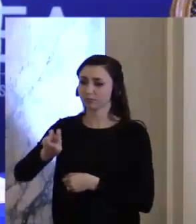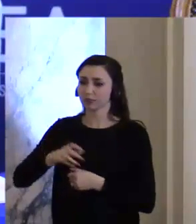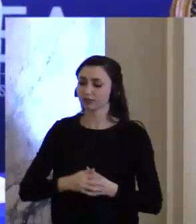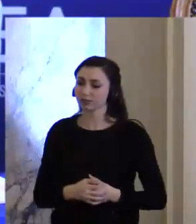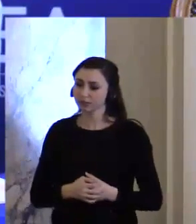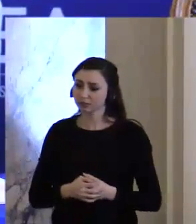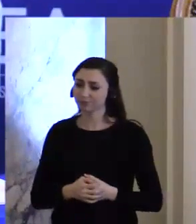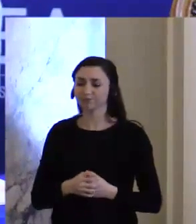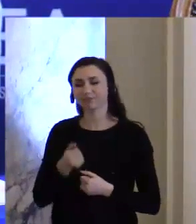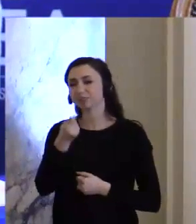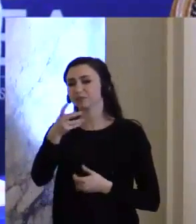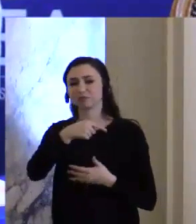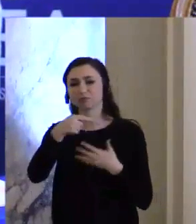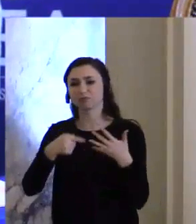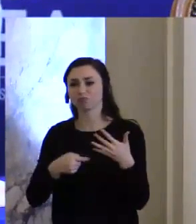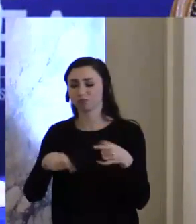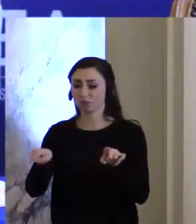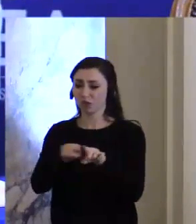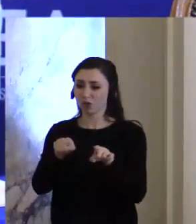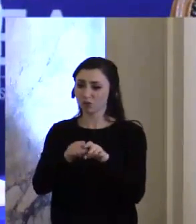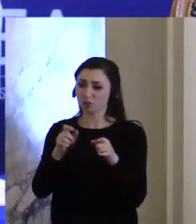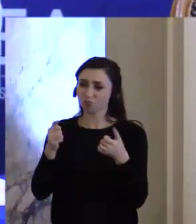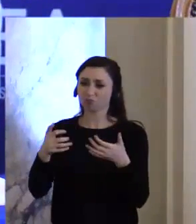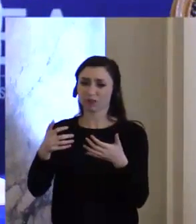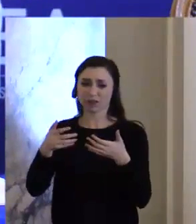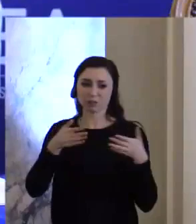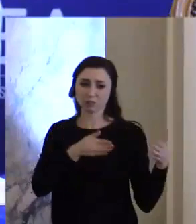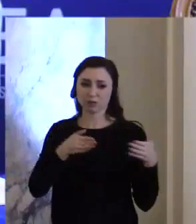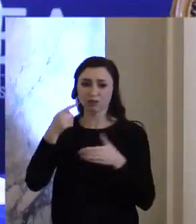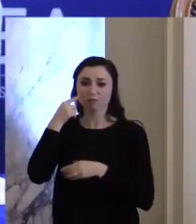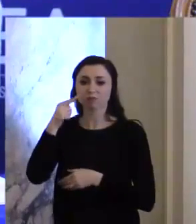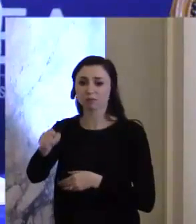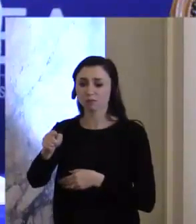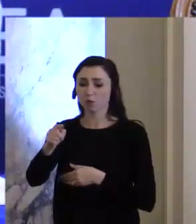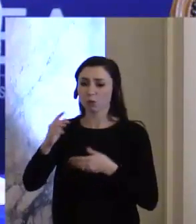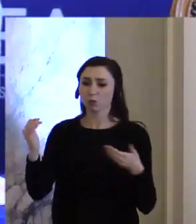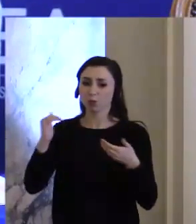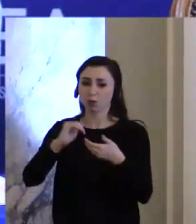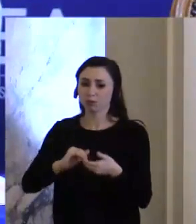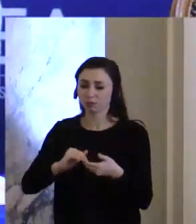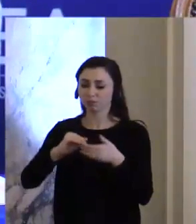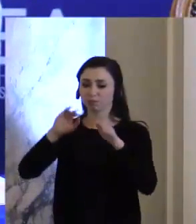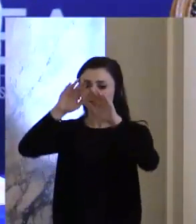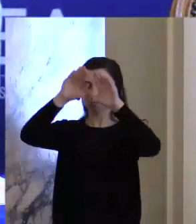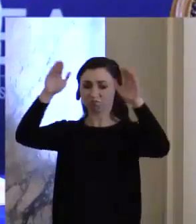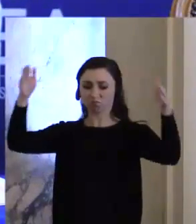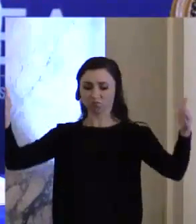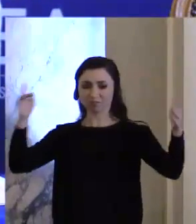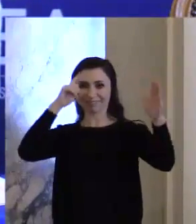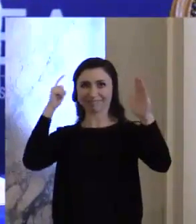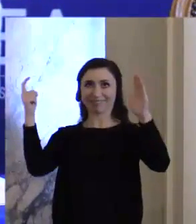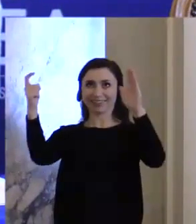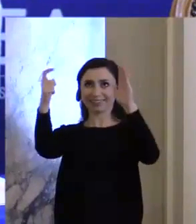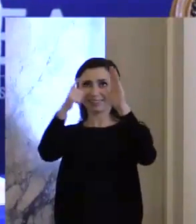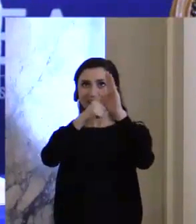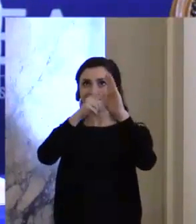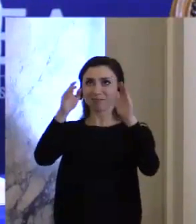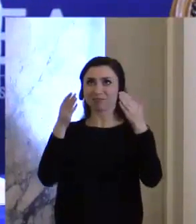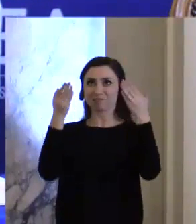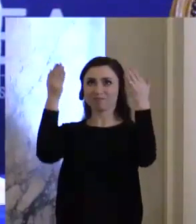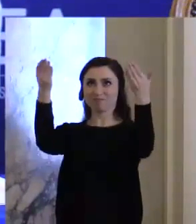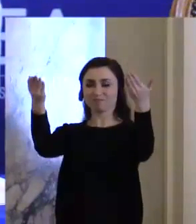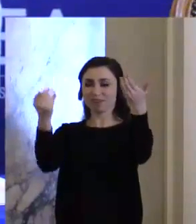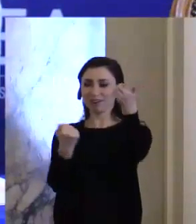There is also ample space for cooperation under the general umbrella of identifying and providing support